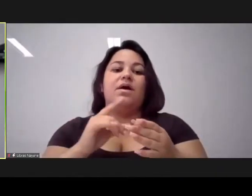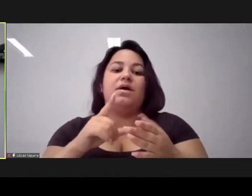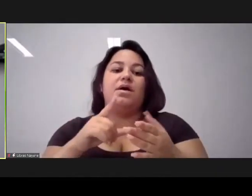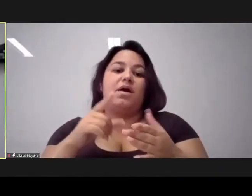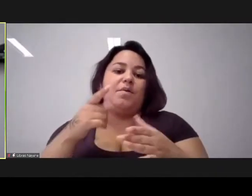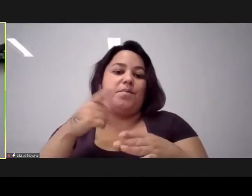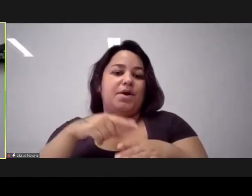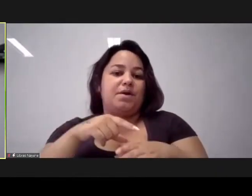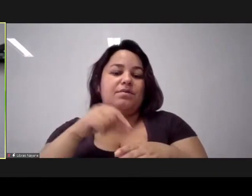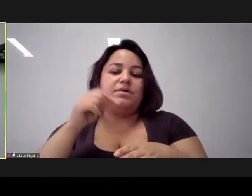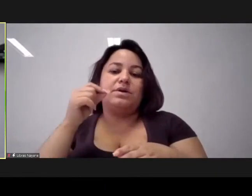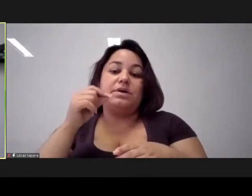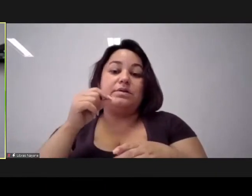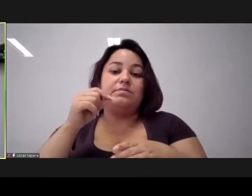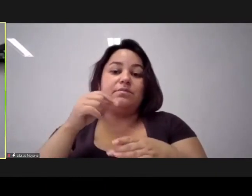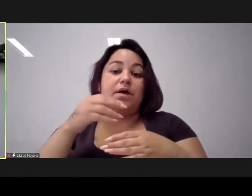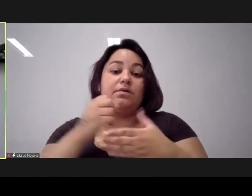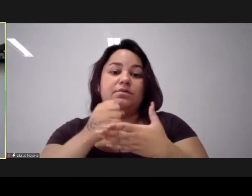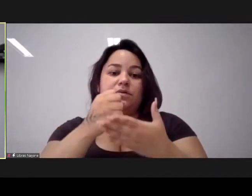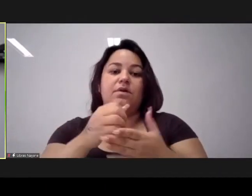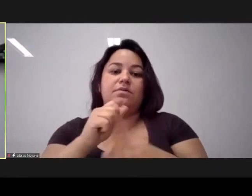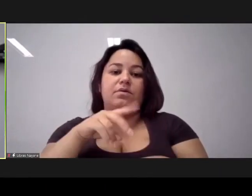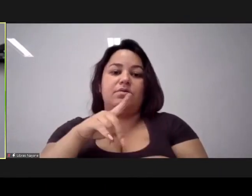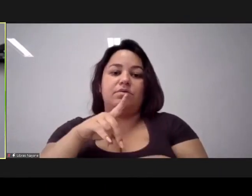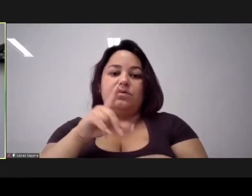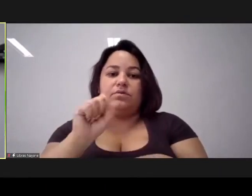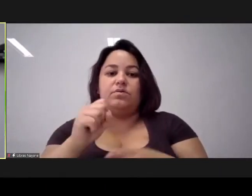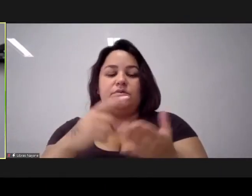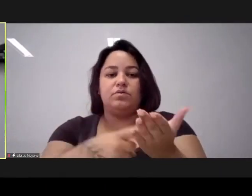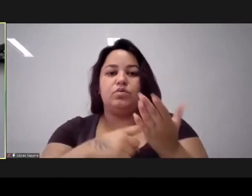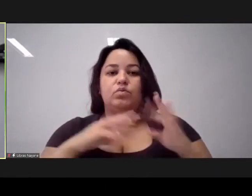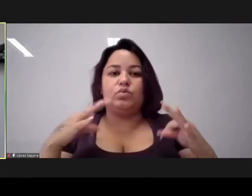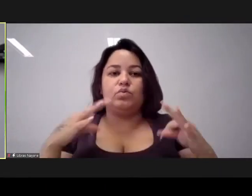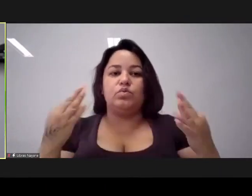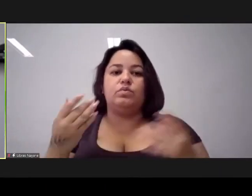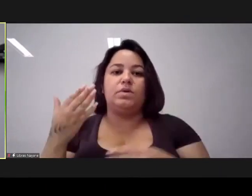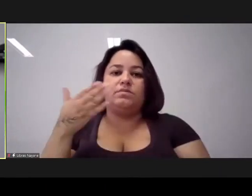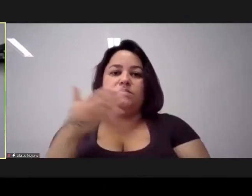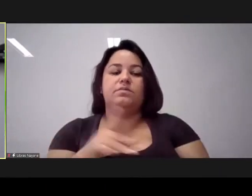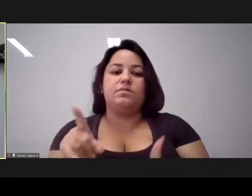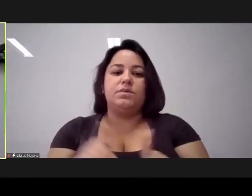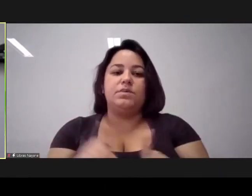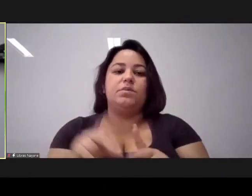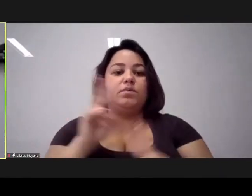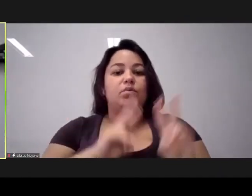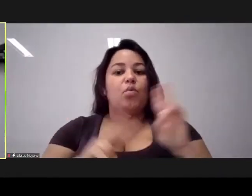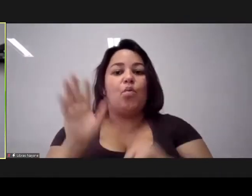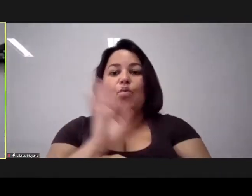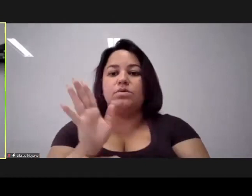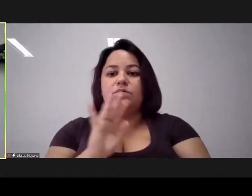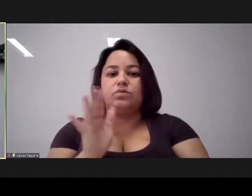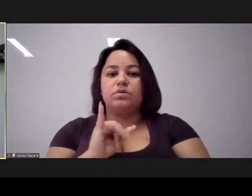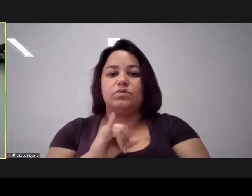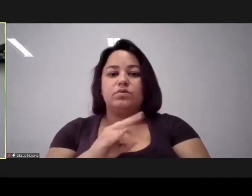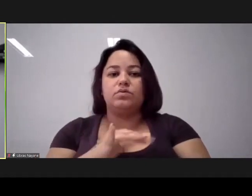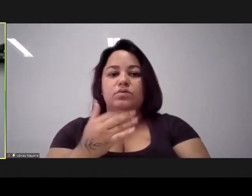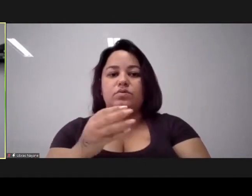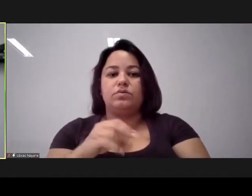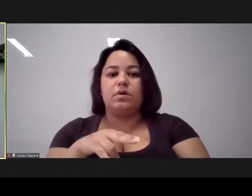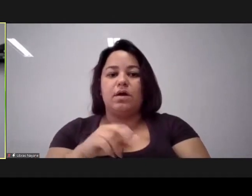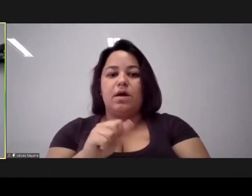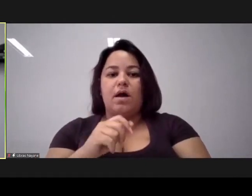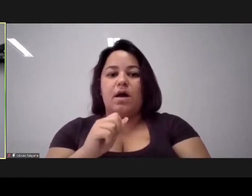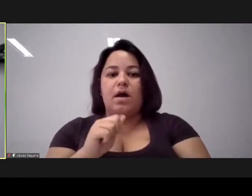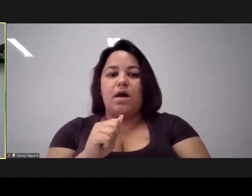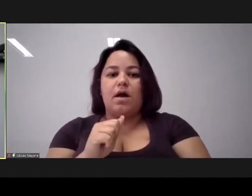Parabéns. We are going to talk to you by email to deliver you this agenda. Now we're going to have an